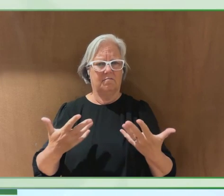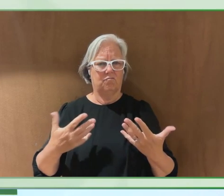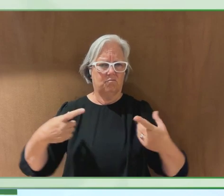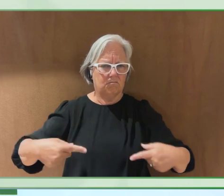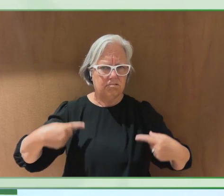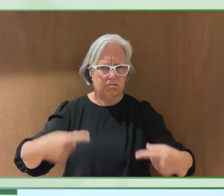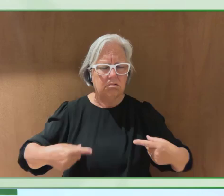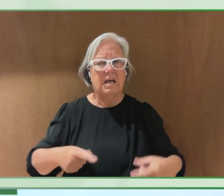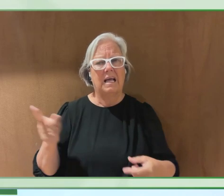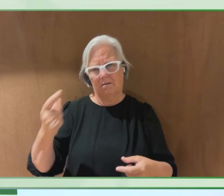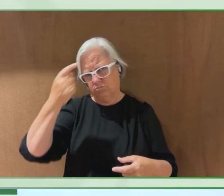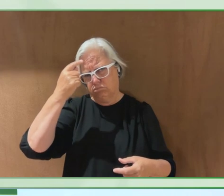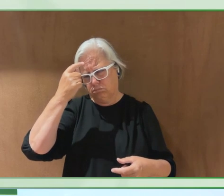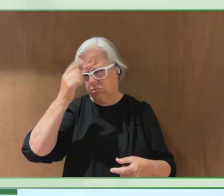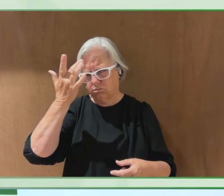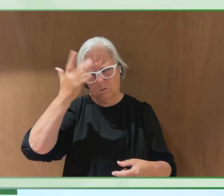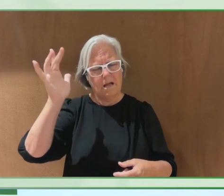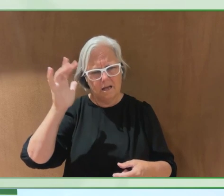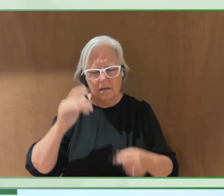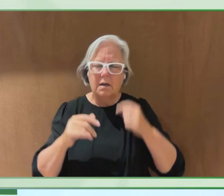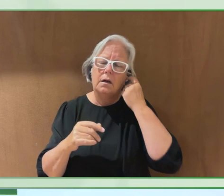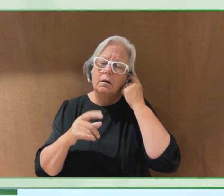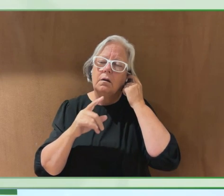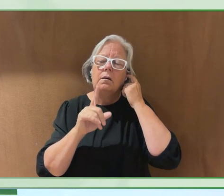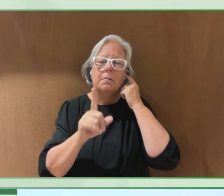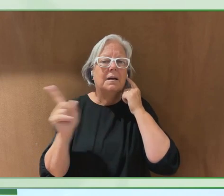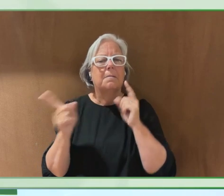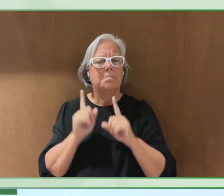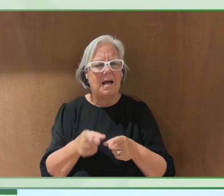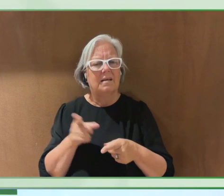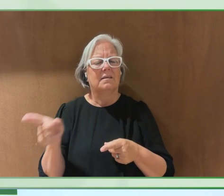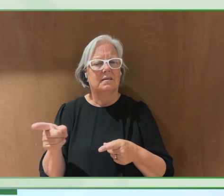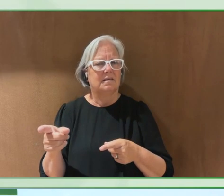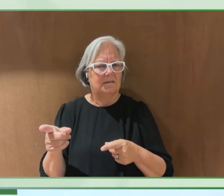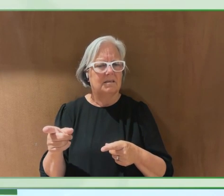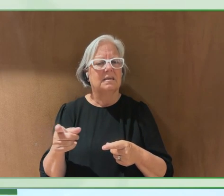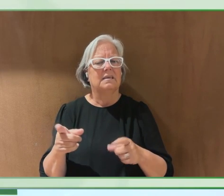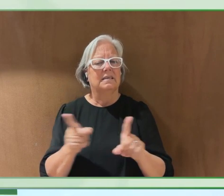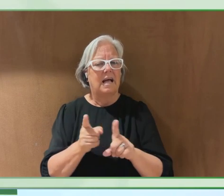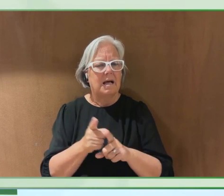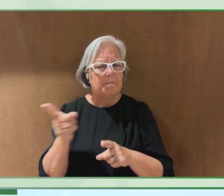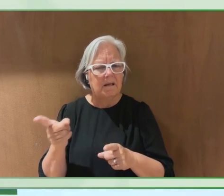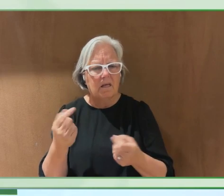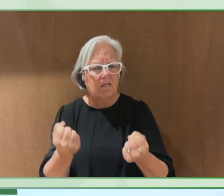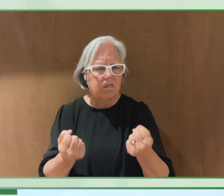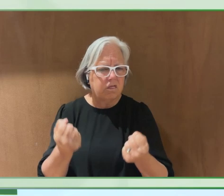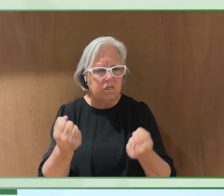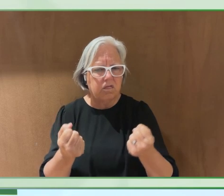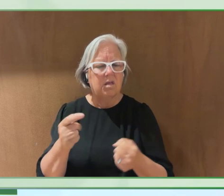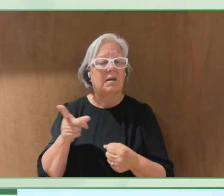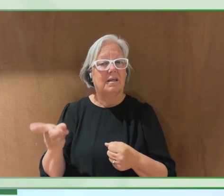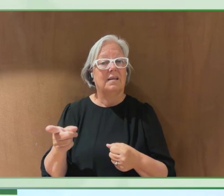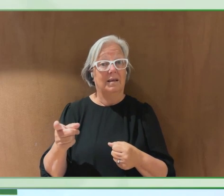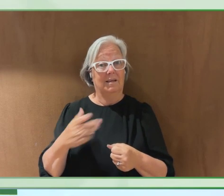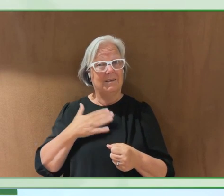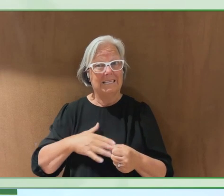highly educated, but had to start driving a rickshaw to support his livelihood. Master's qualified, driving a rickshaw, could not earn a